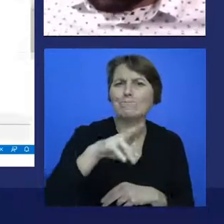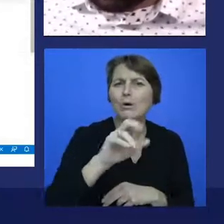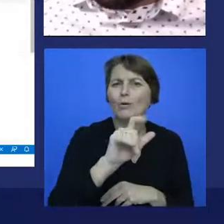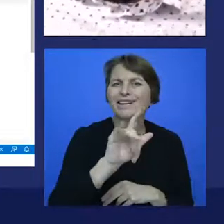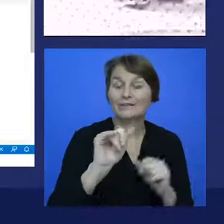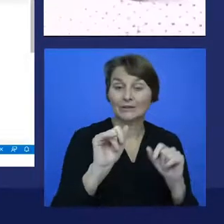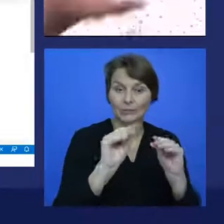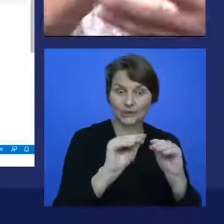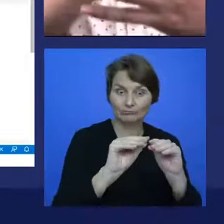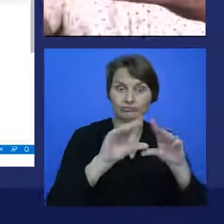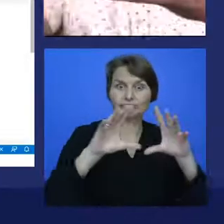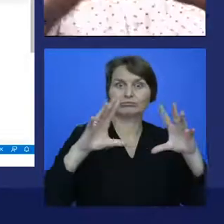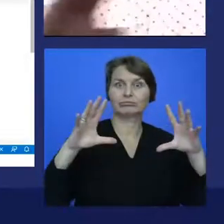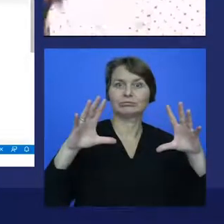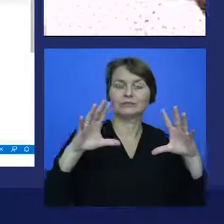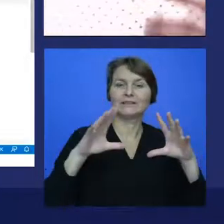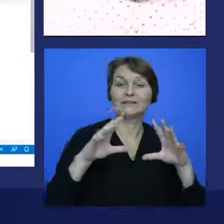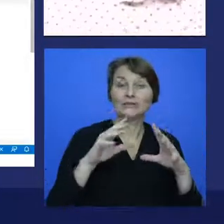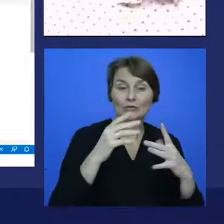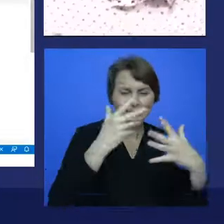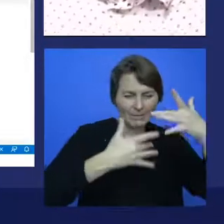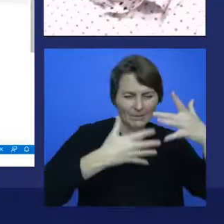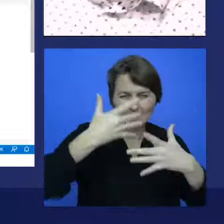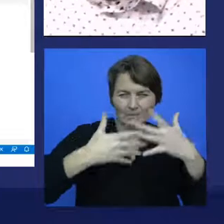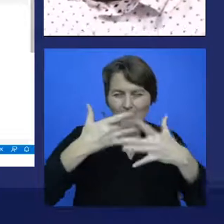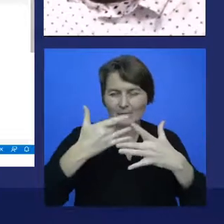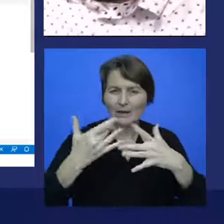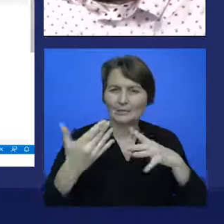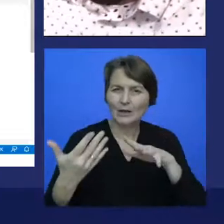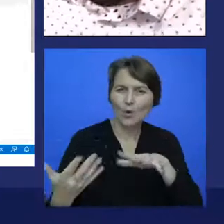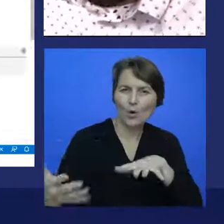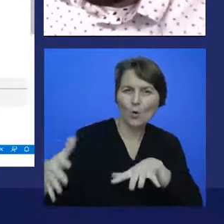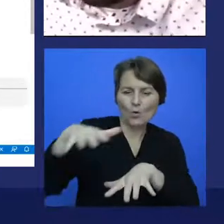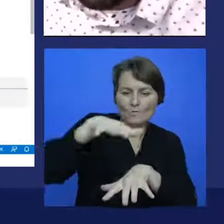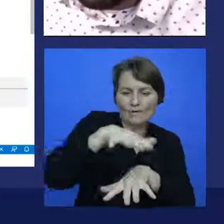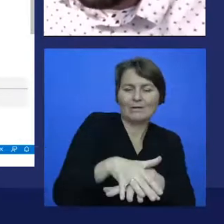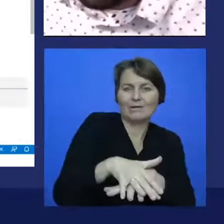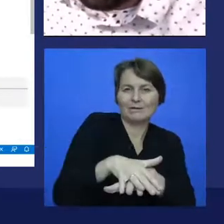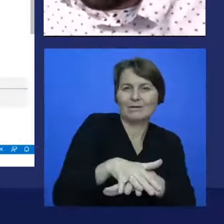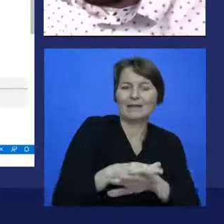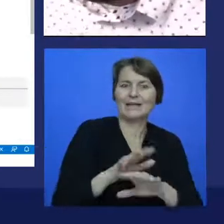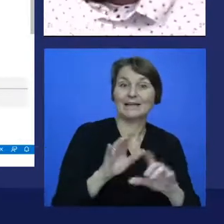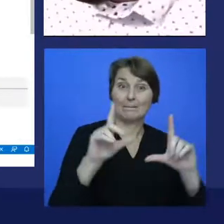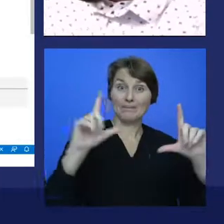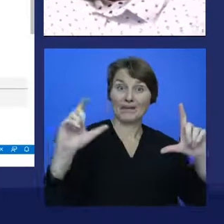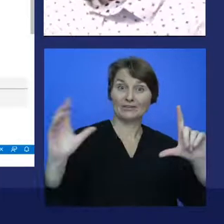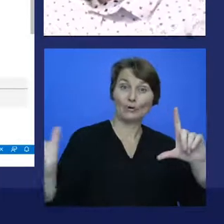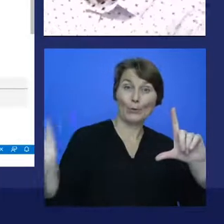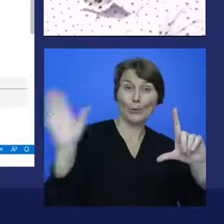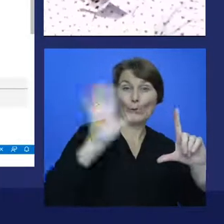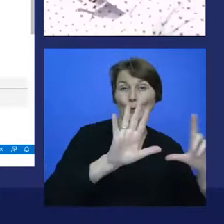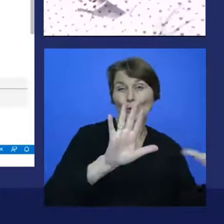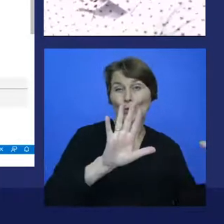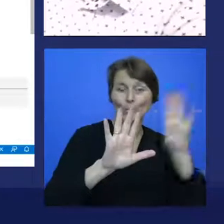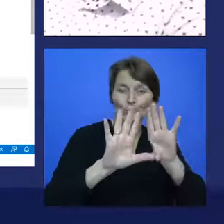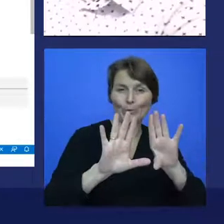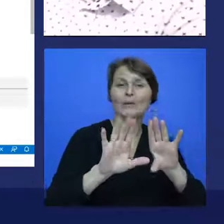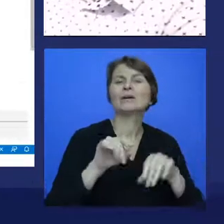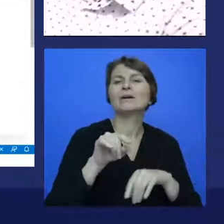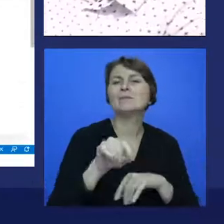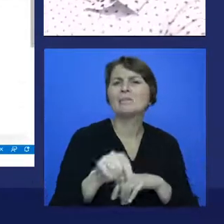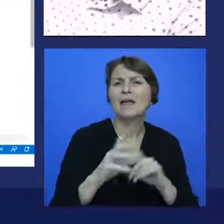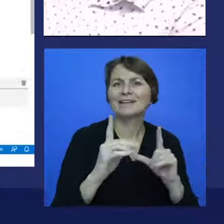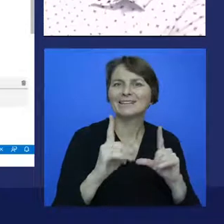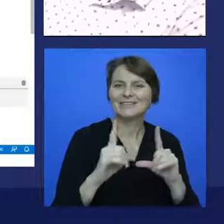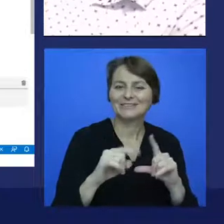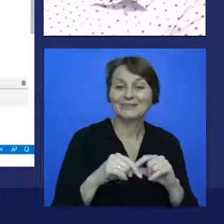I was able to go over the picture and create edges around it. Let's try one like one of the kids, because obviously the kids are